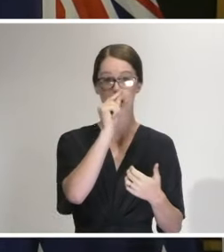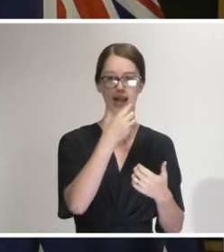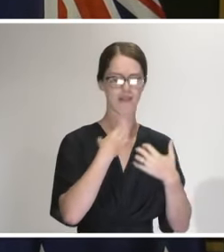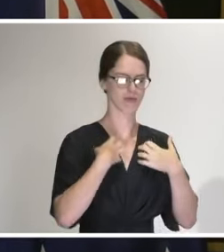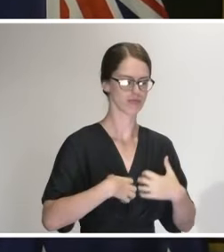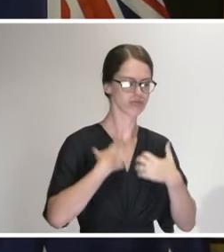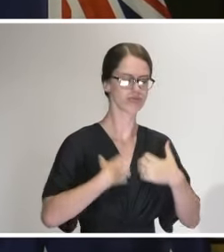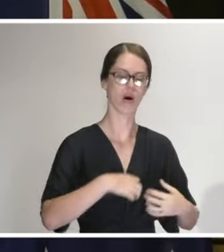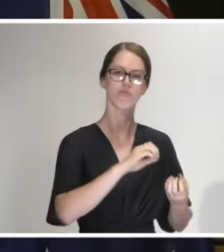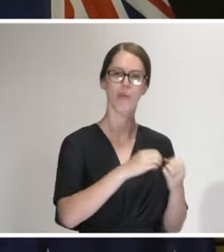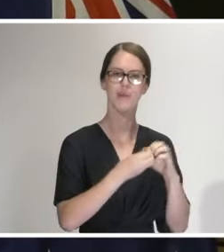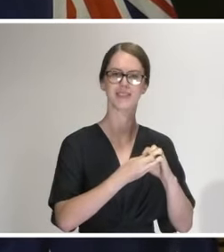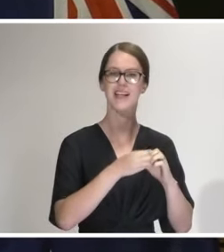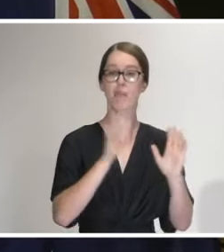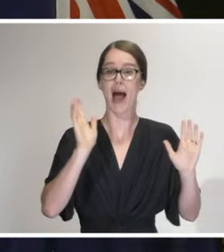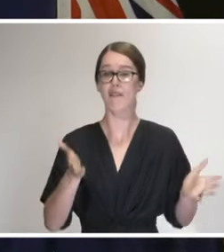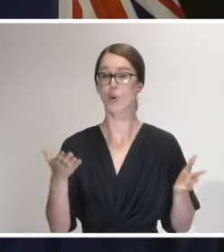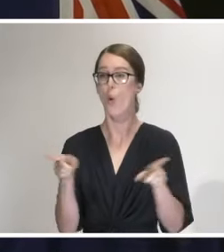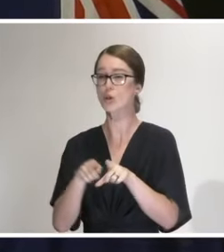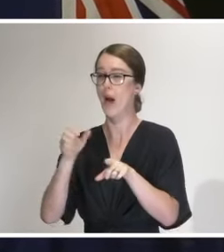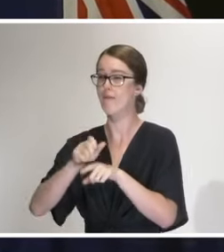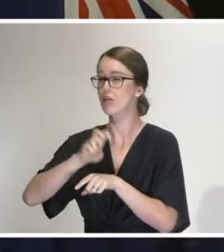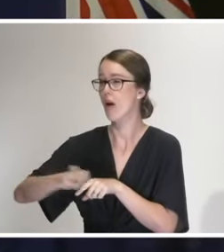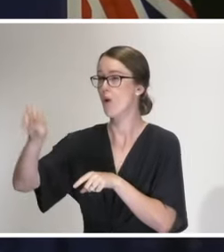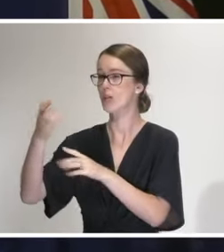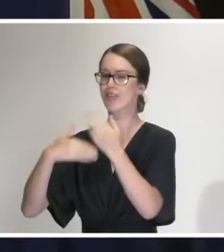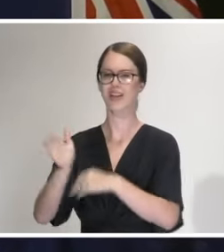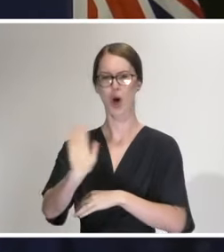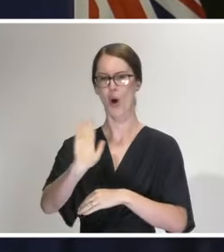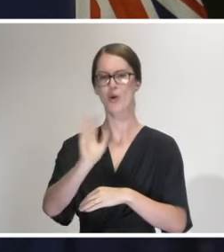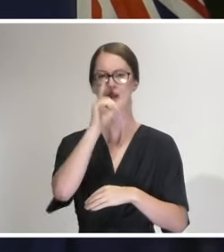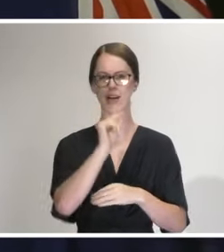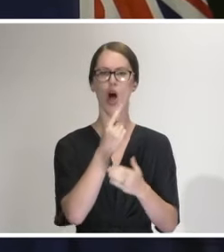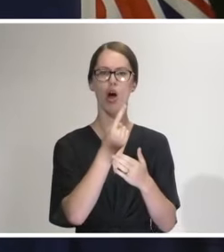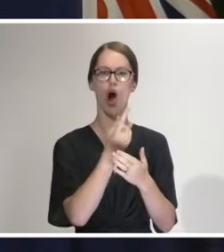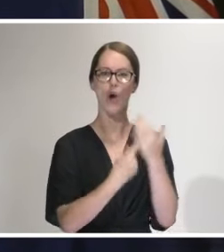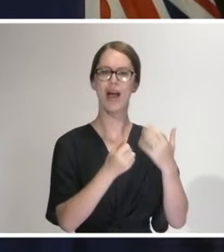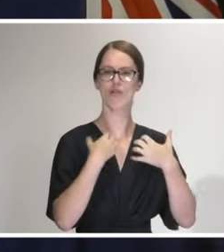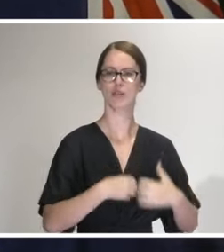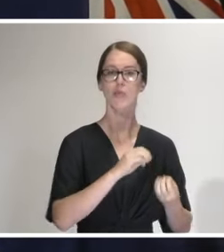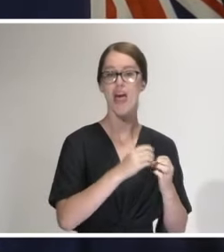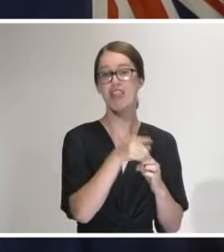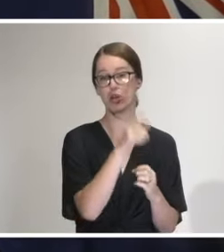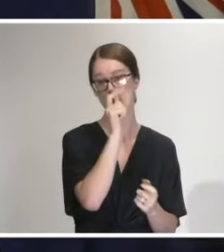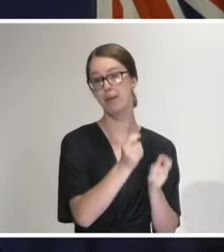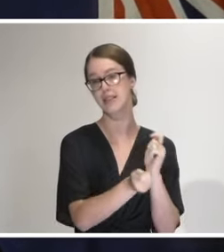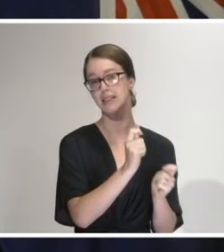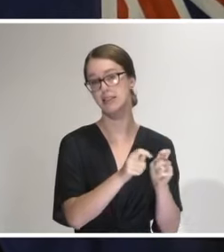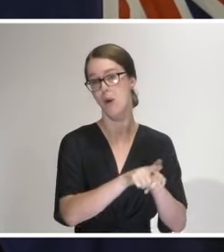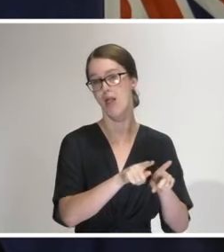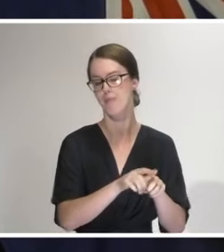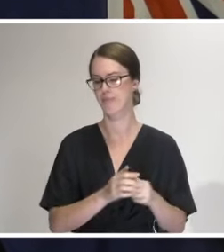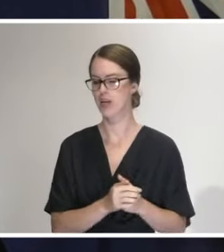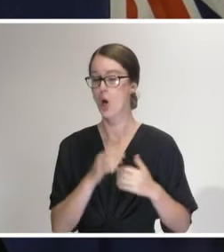any travel history or known contact with a confirmed or probable case. Testing will now be available for people